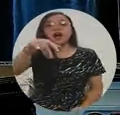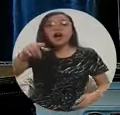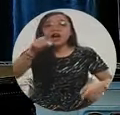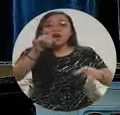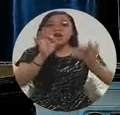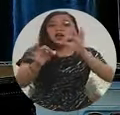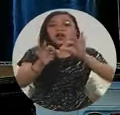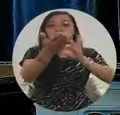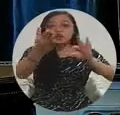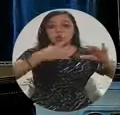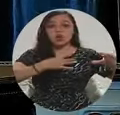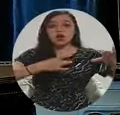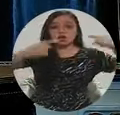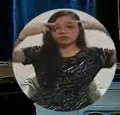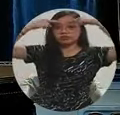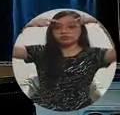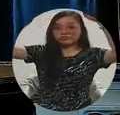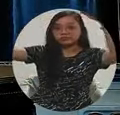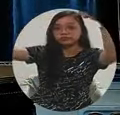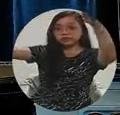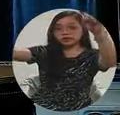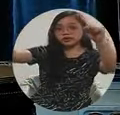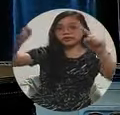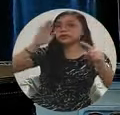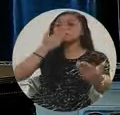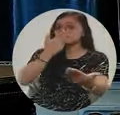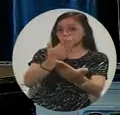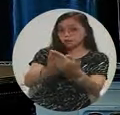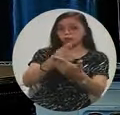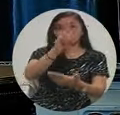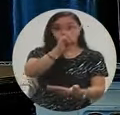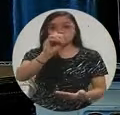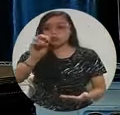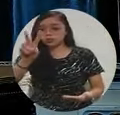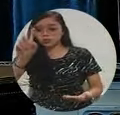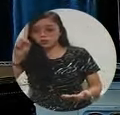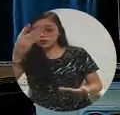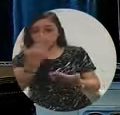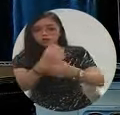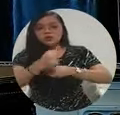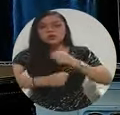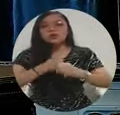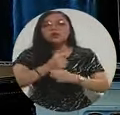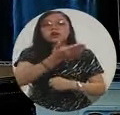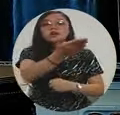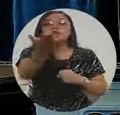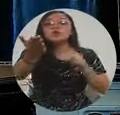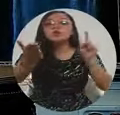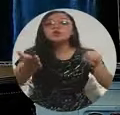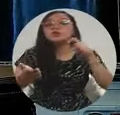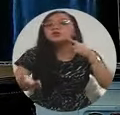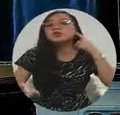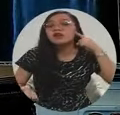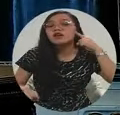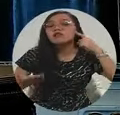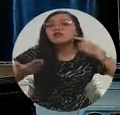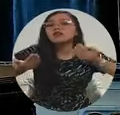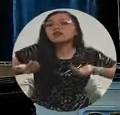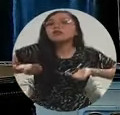successful journey in 2021, the new year, You have to